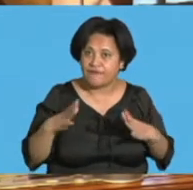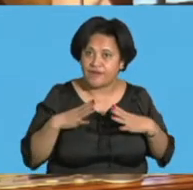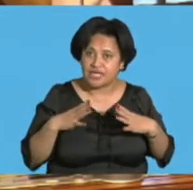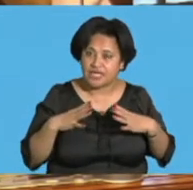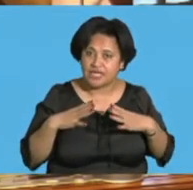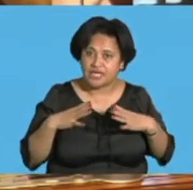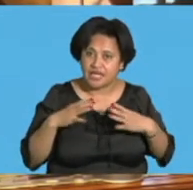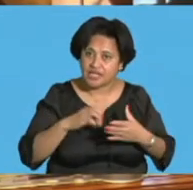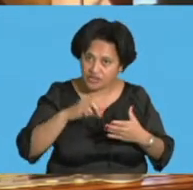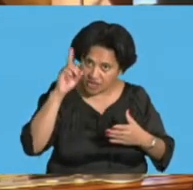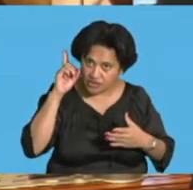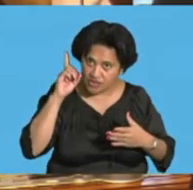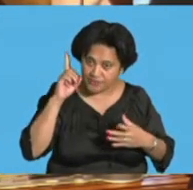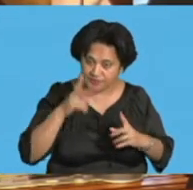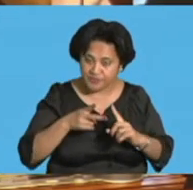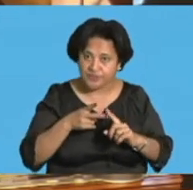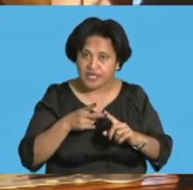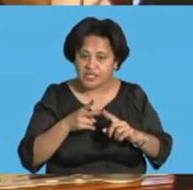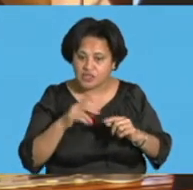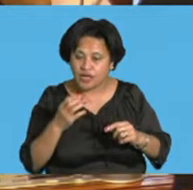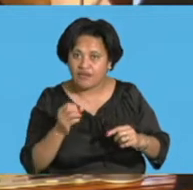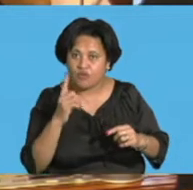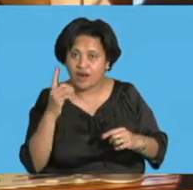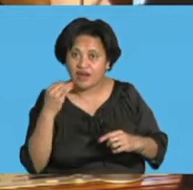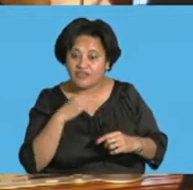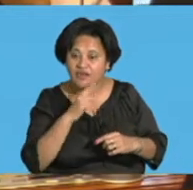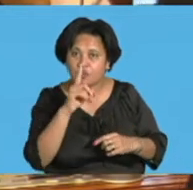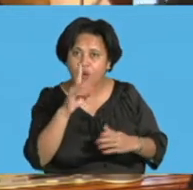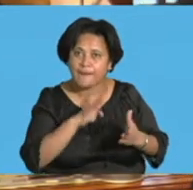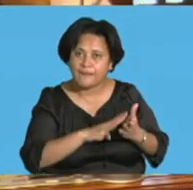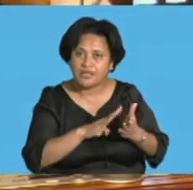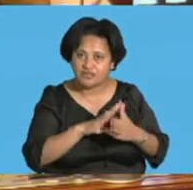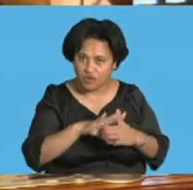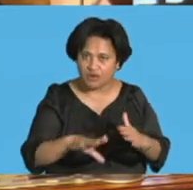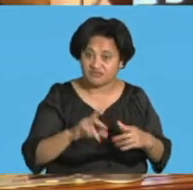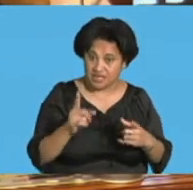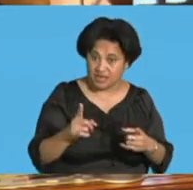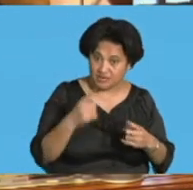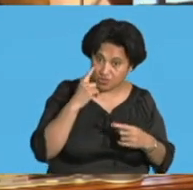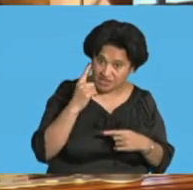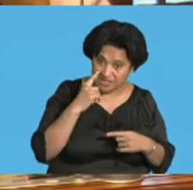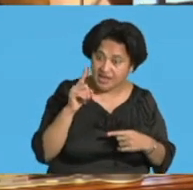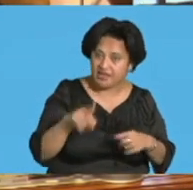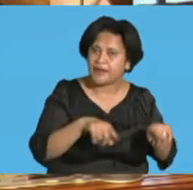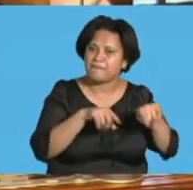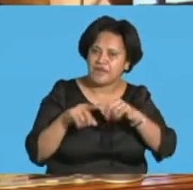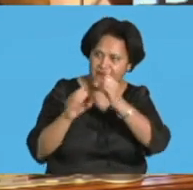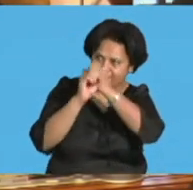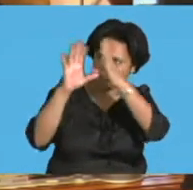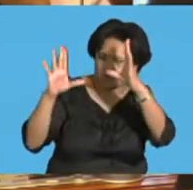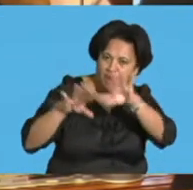to an increase in the ministry's budget of just over 101 million. That is vision and a commitment to invest in our nation's